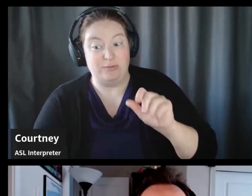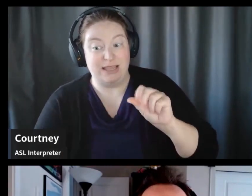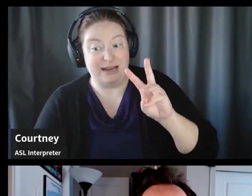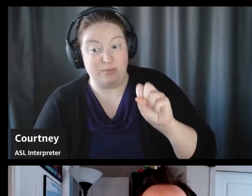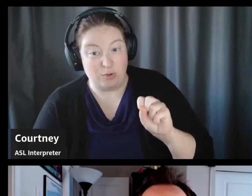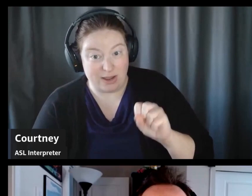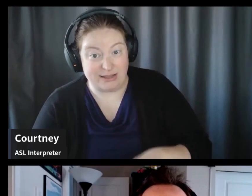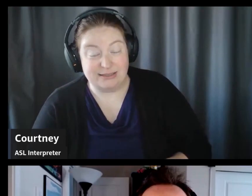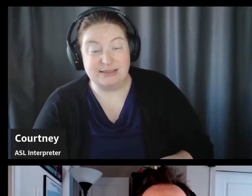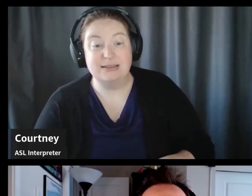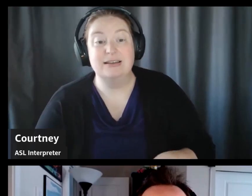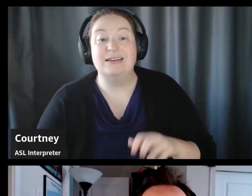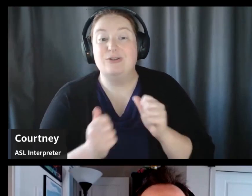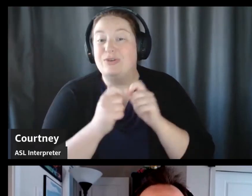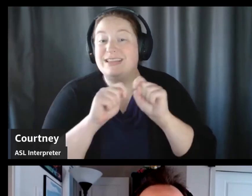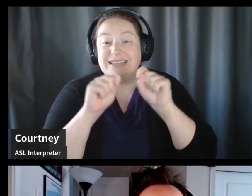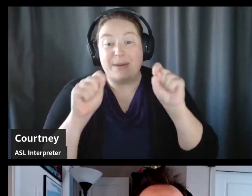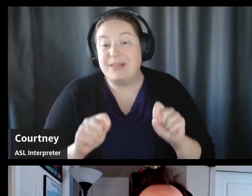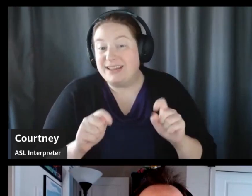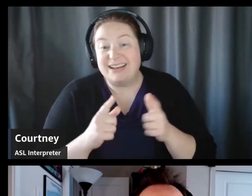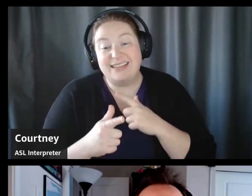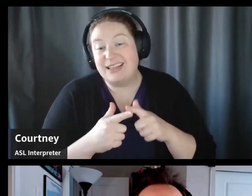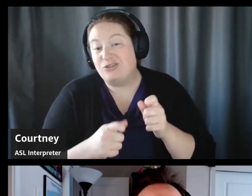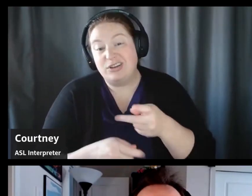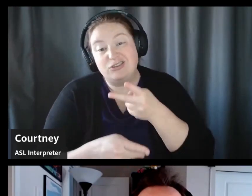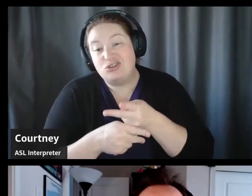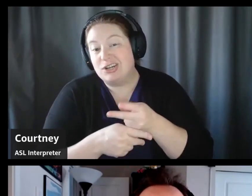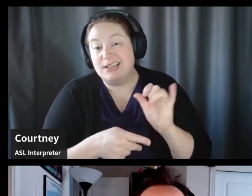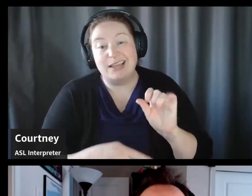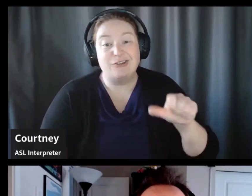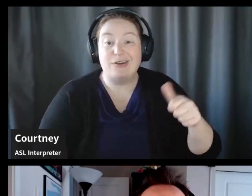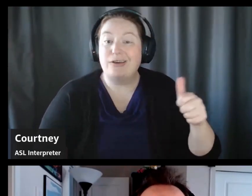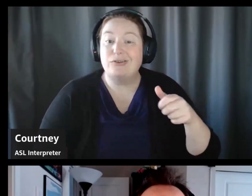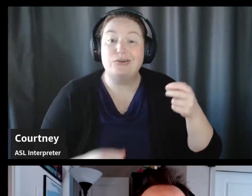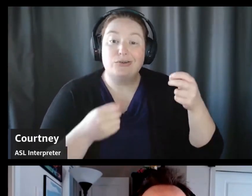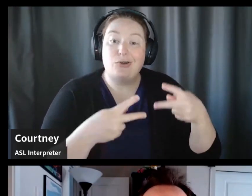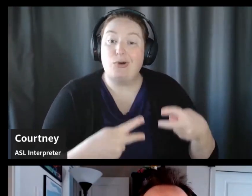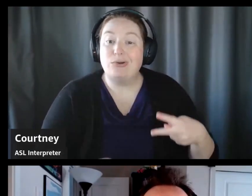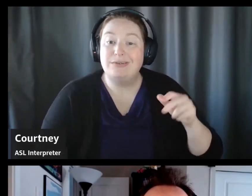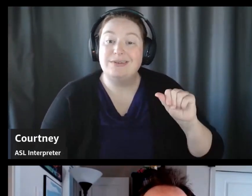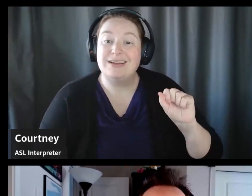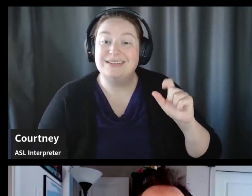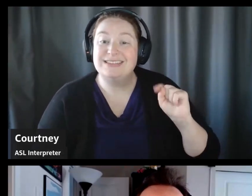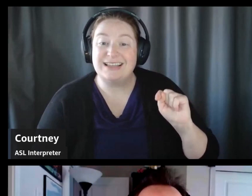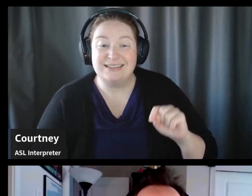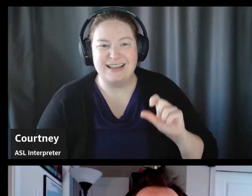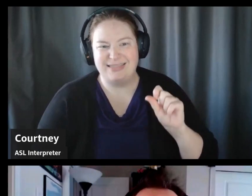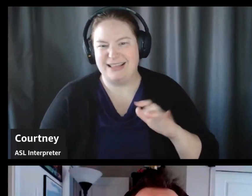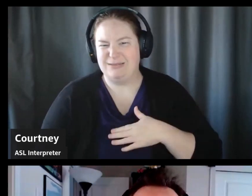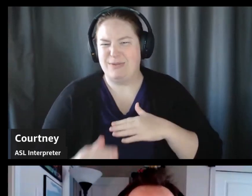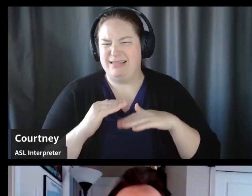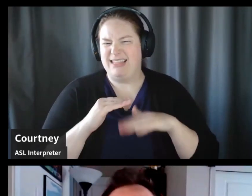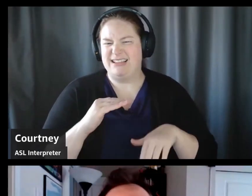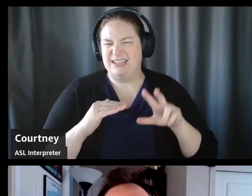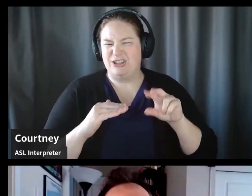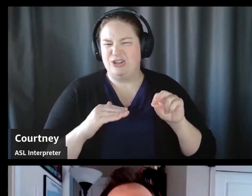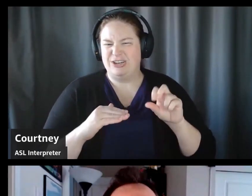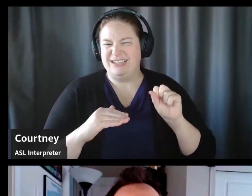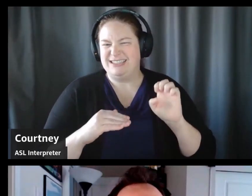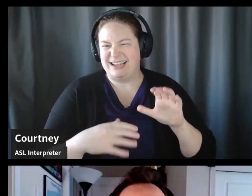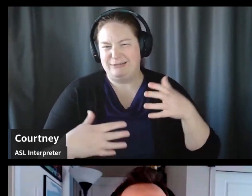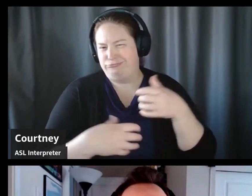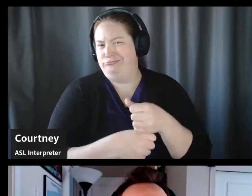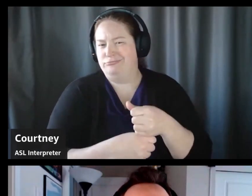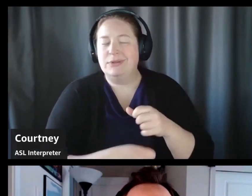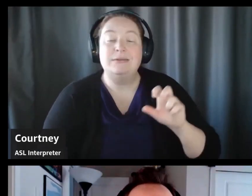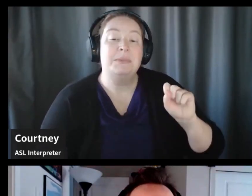template that you can then treat like you do your other code assets, right? So there's my less than 30-second pitch on that. But where do